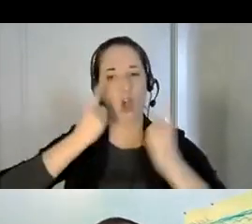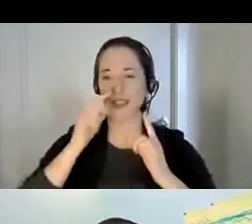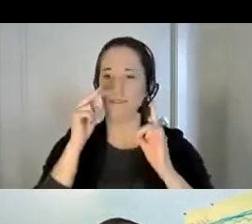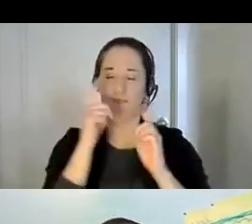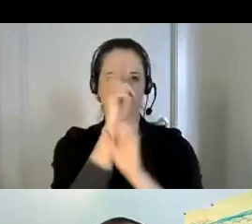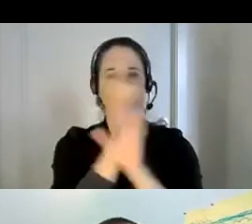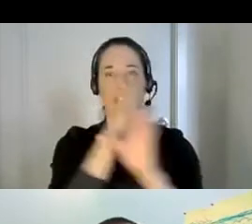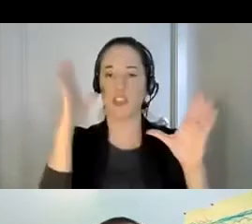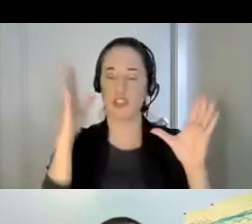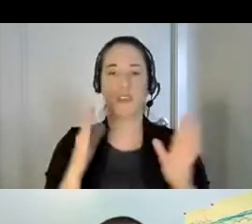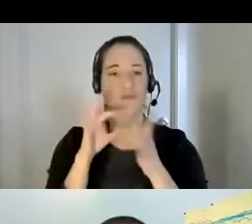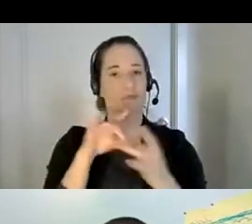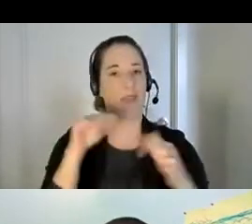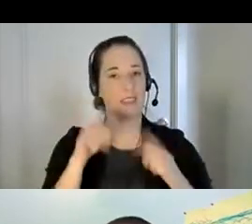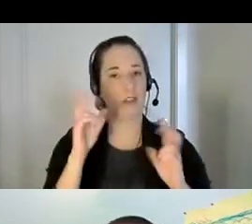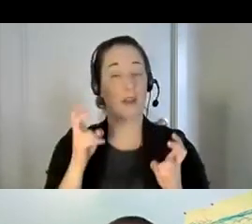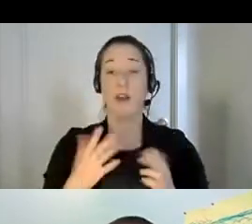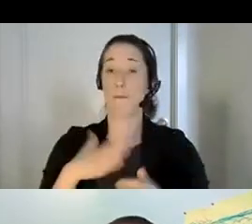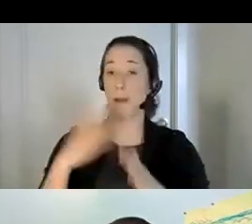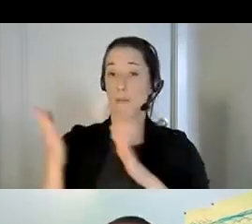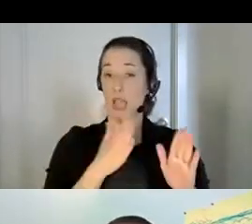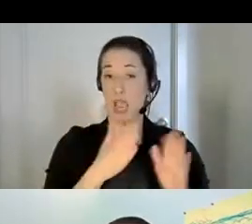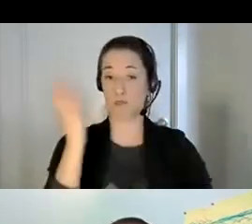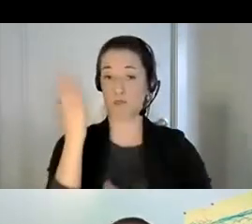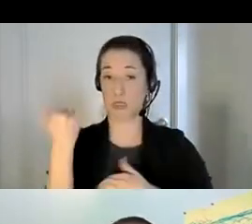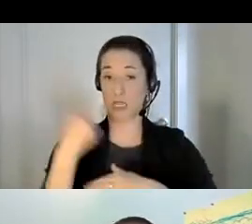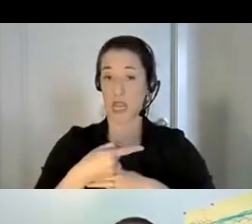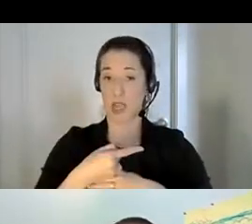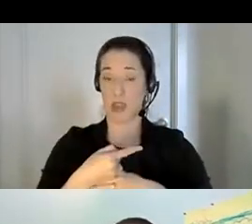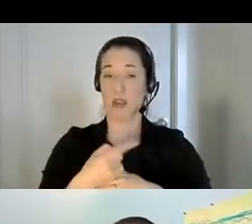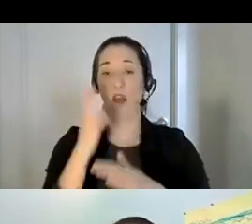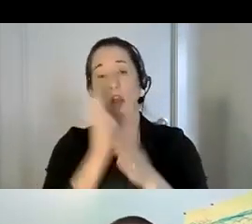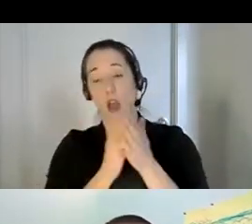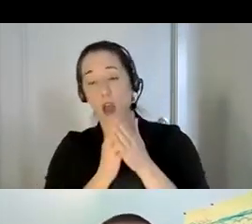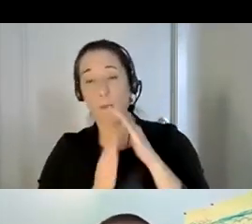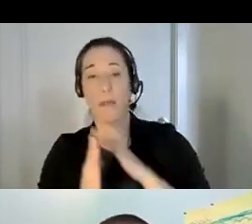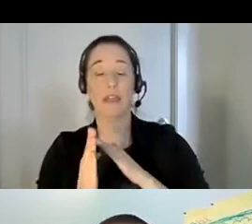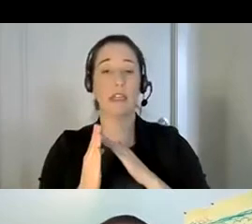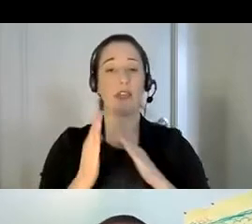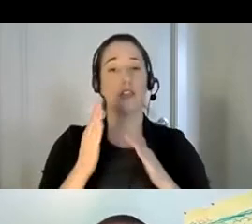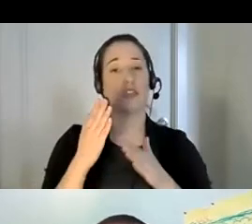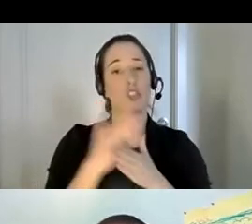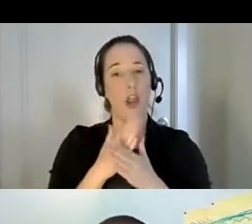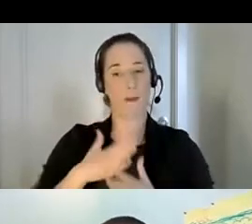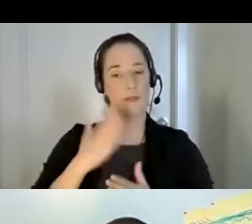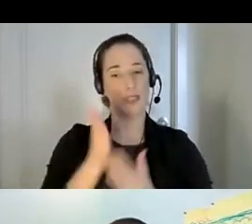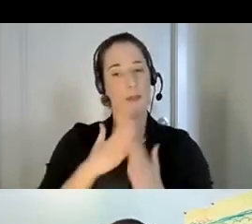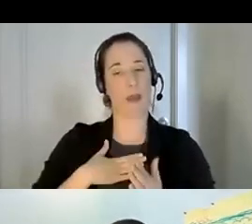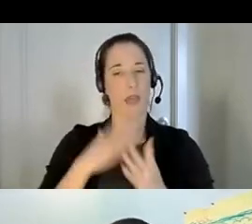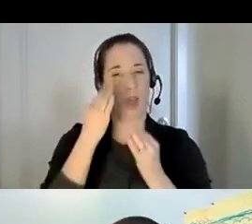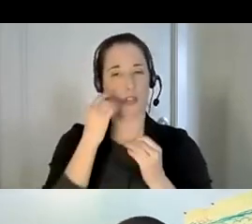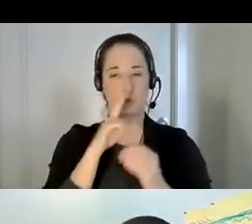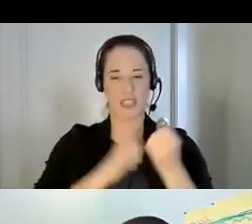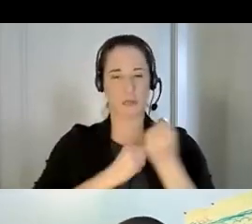What I plan to do today is to humbly share some of my thoughts to supplement theirs. My